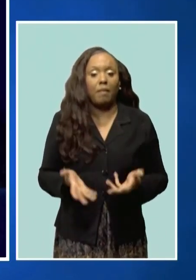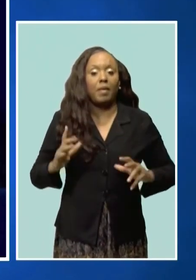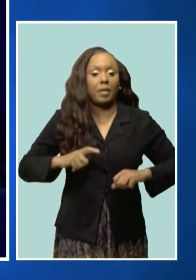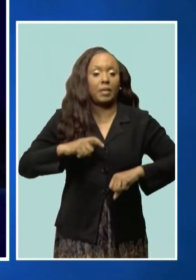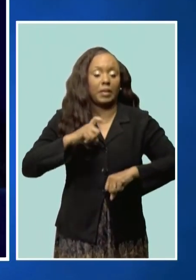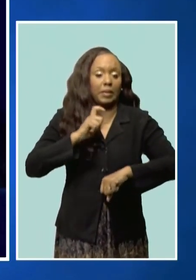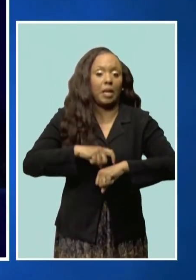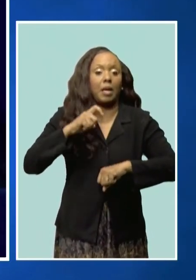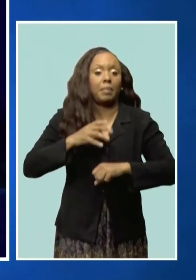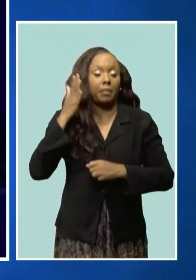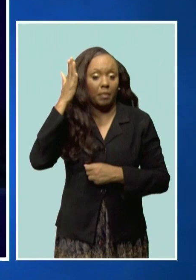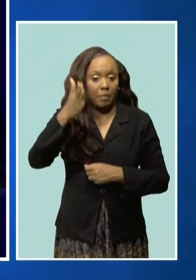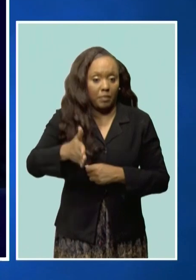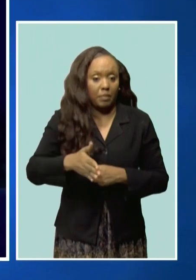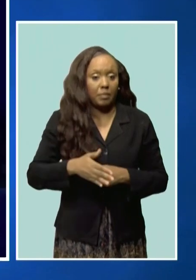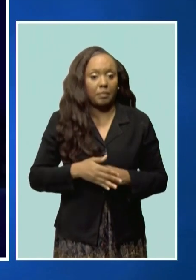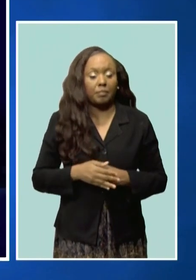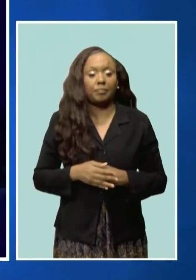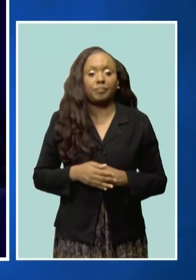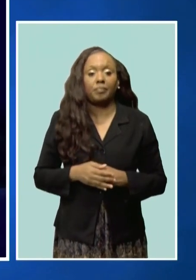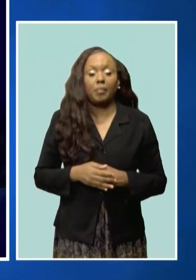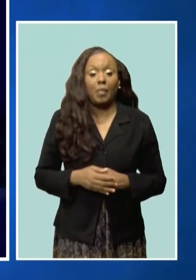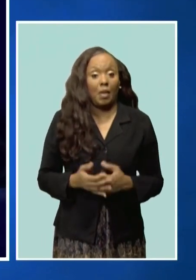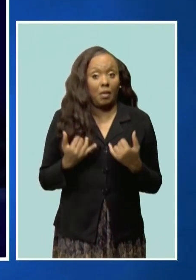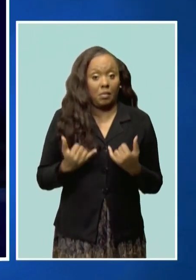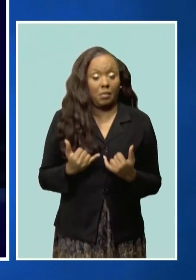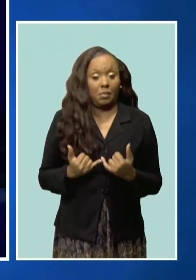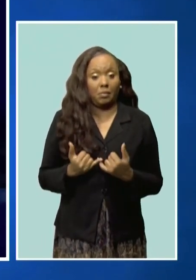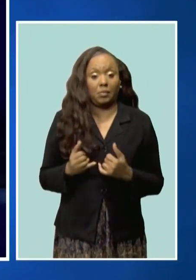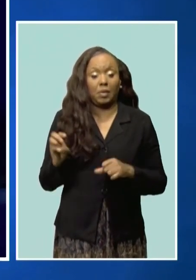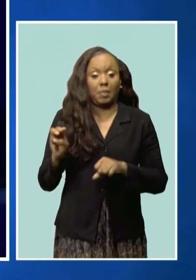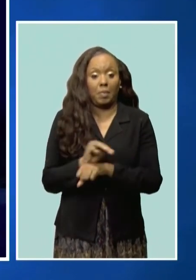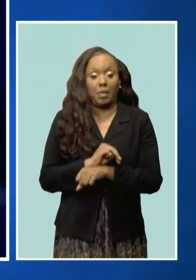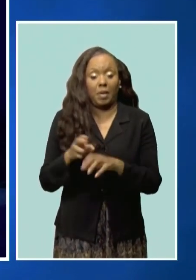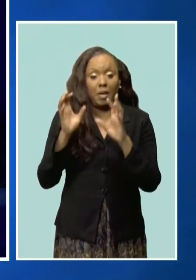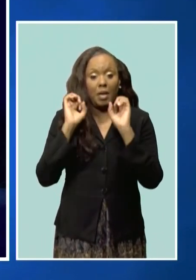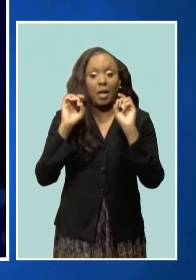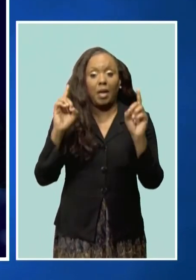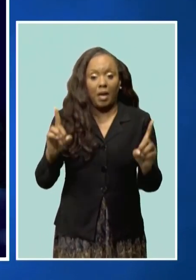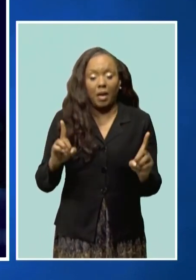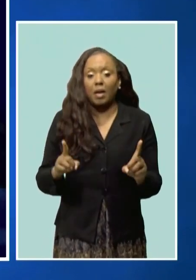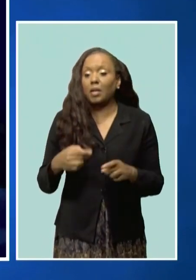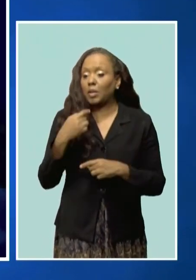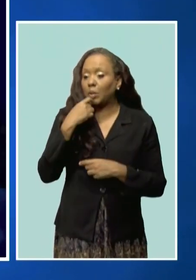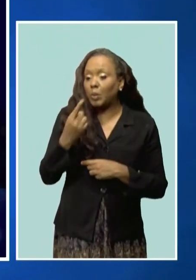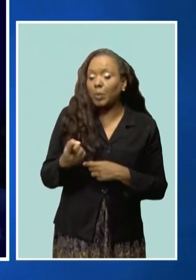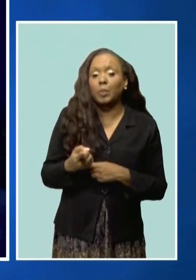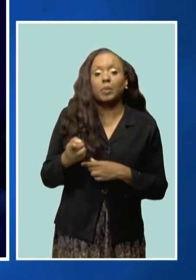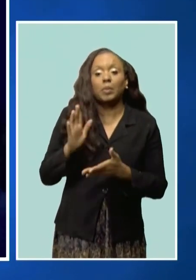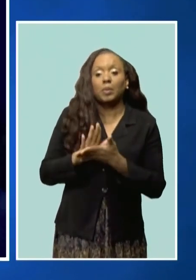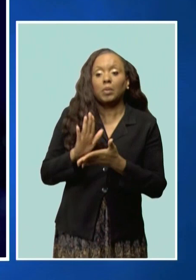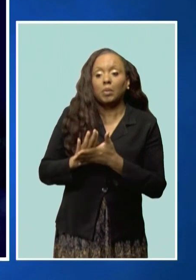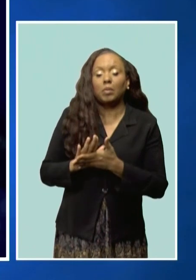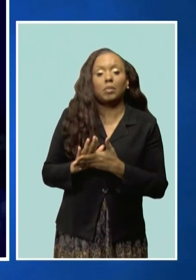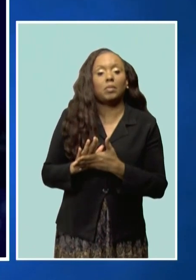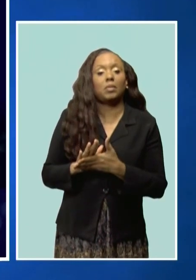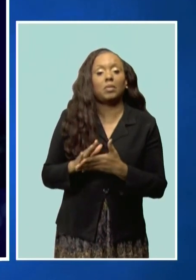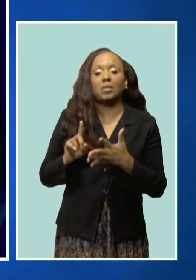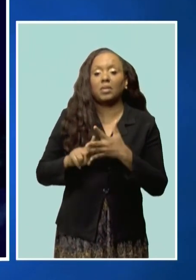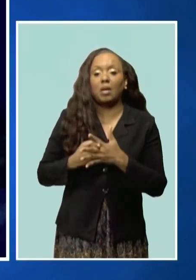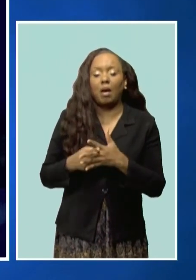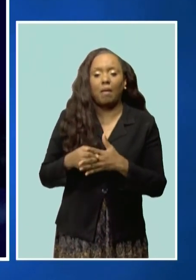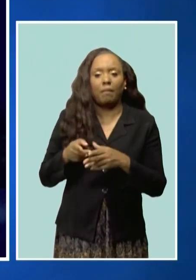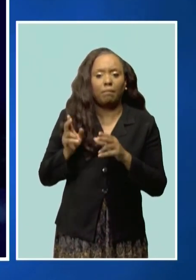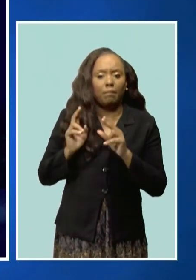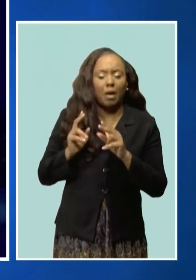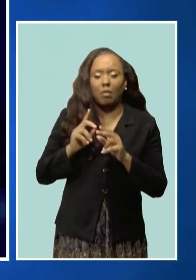future. In the meantime, the ministry has instructed the affected schools to undertake urgent processing of